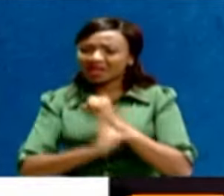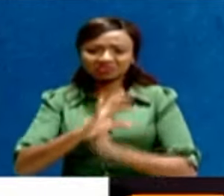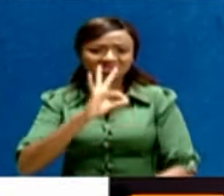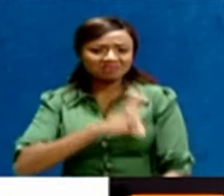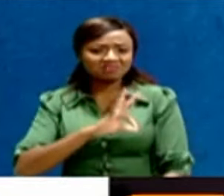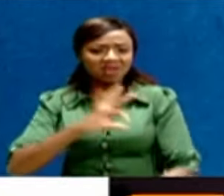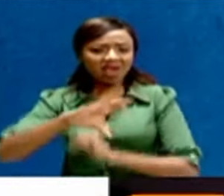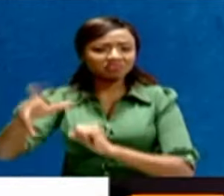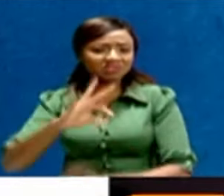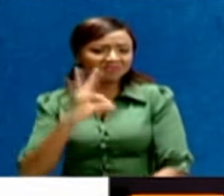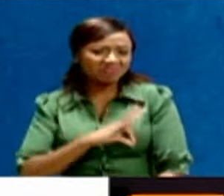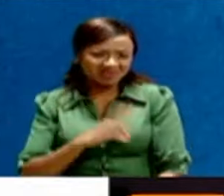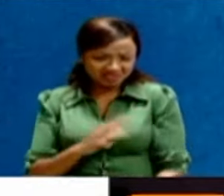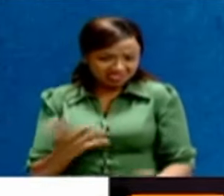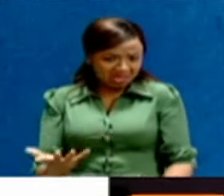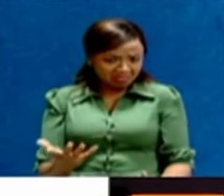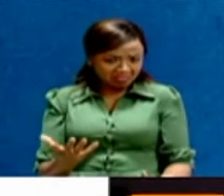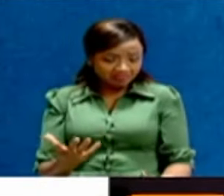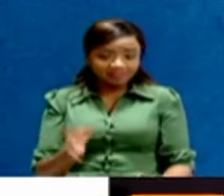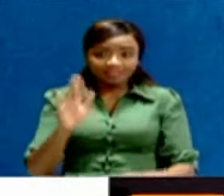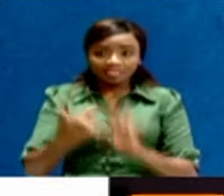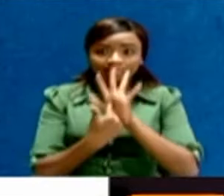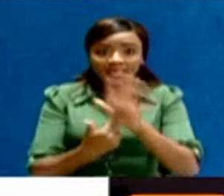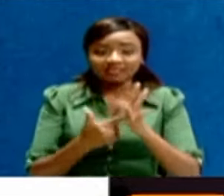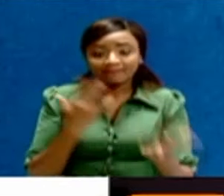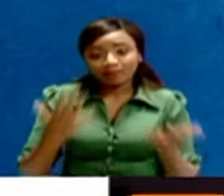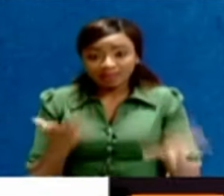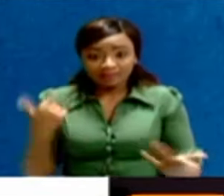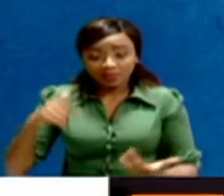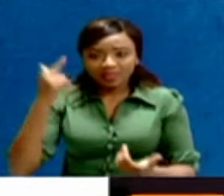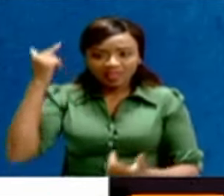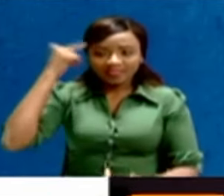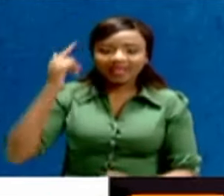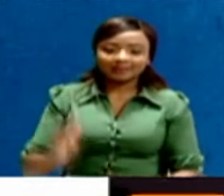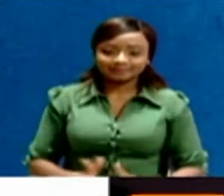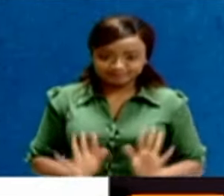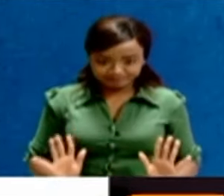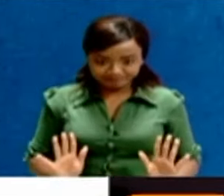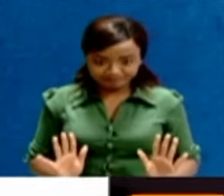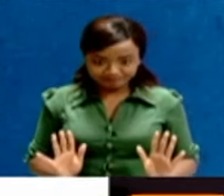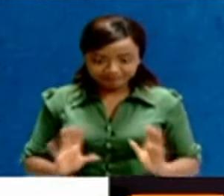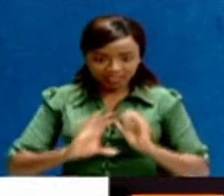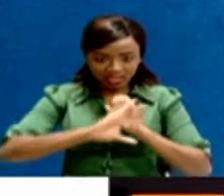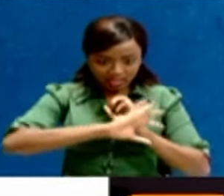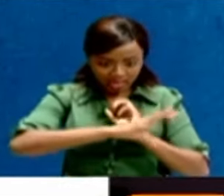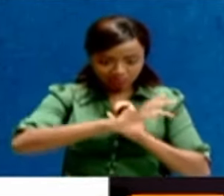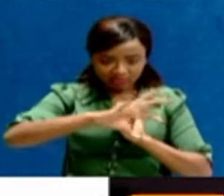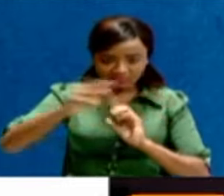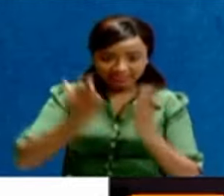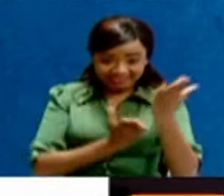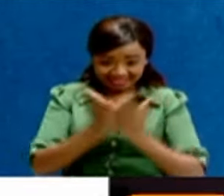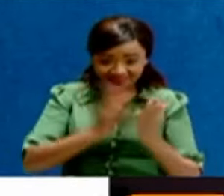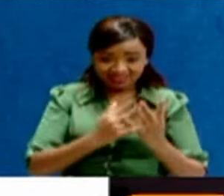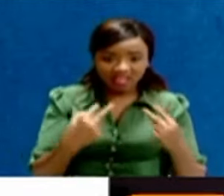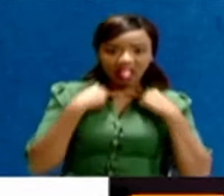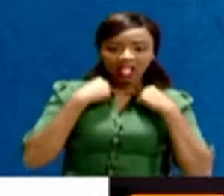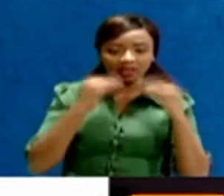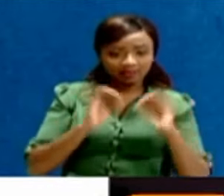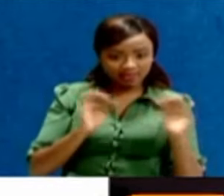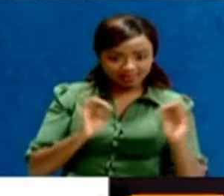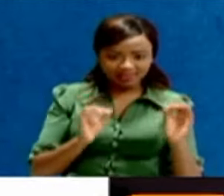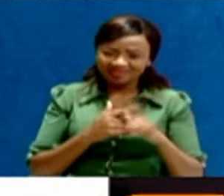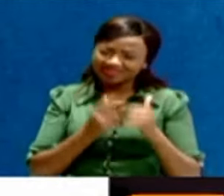talking like, you know, in a way that at least we guarantee that county services are not disrupted, then I can be able to